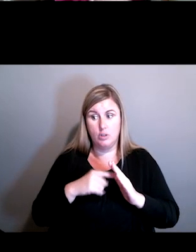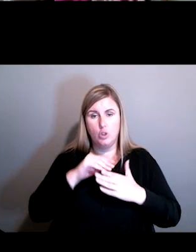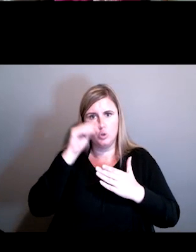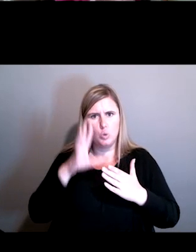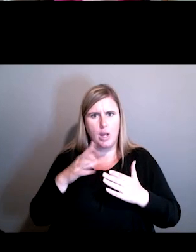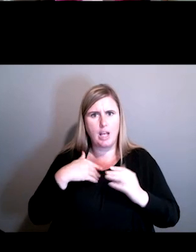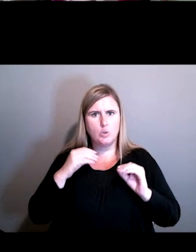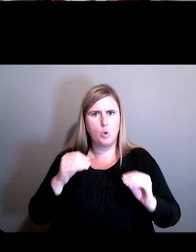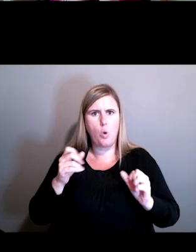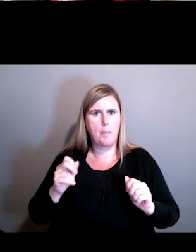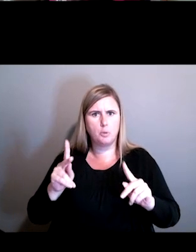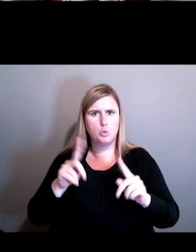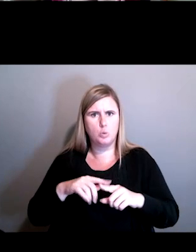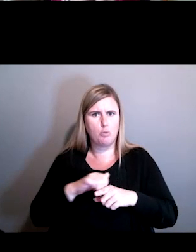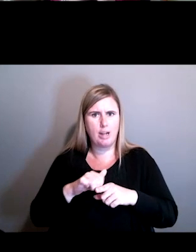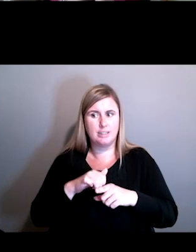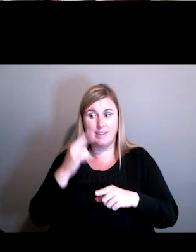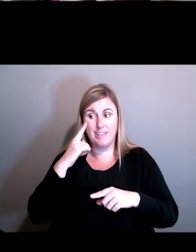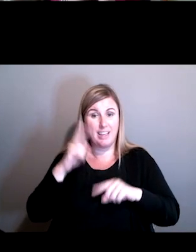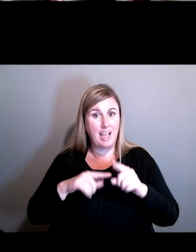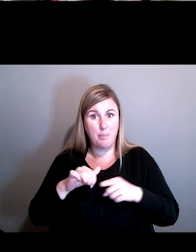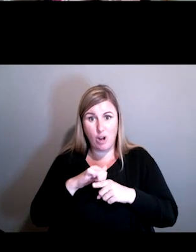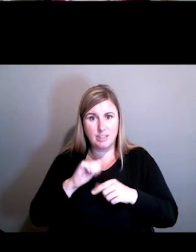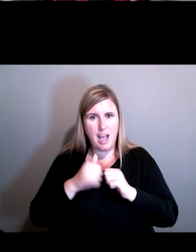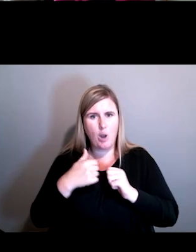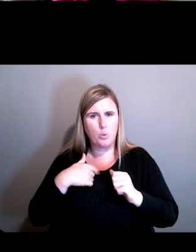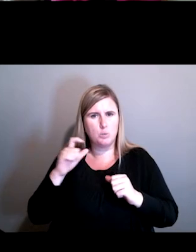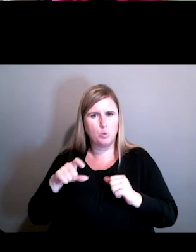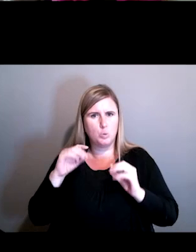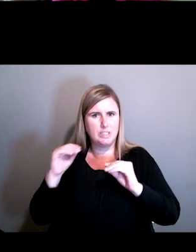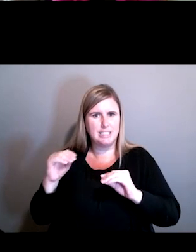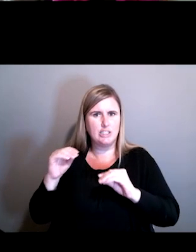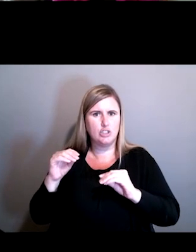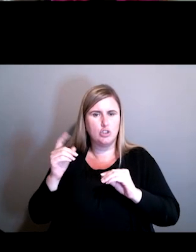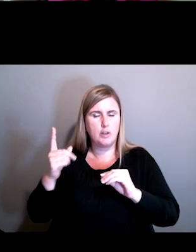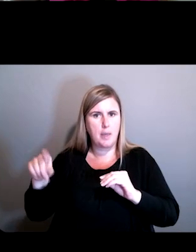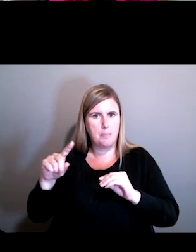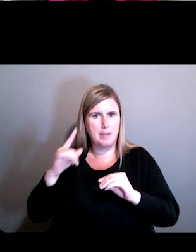if they can't practice, how are we supposed to teach them if it's never an option?